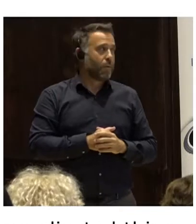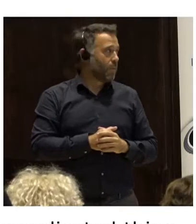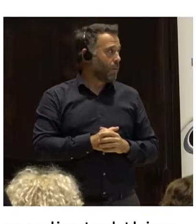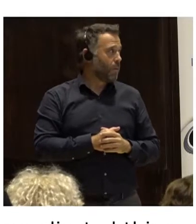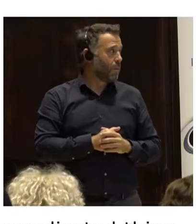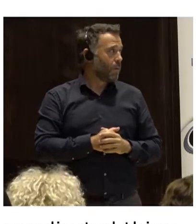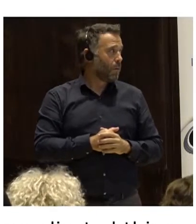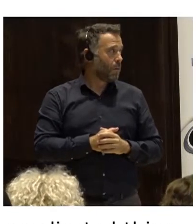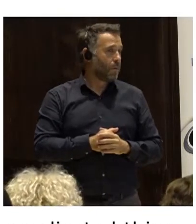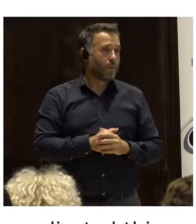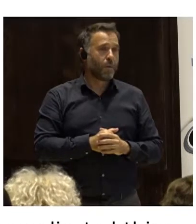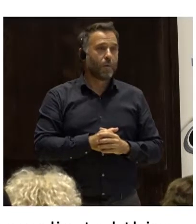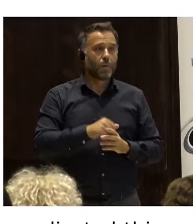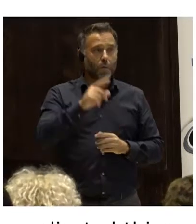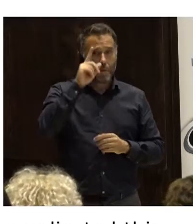have therapists here?